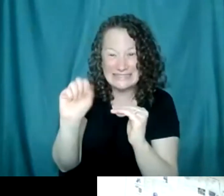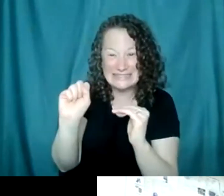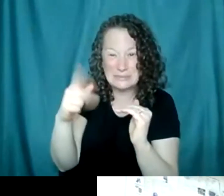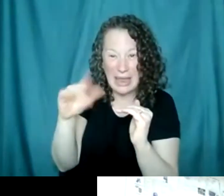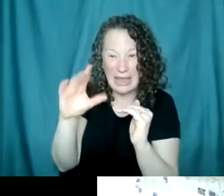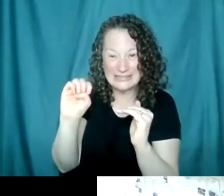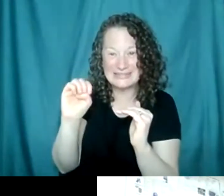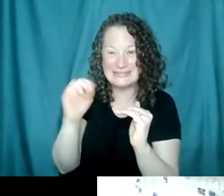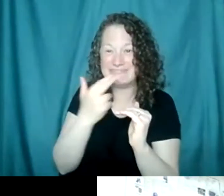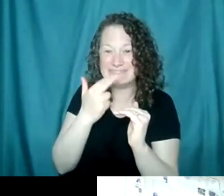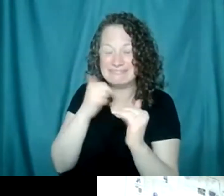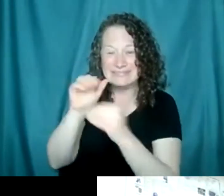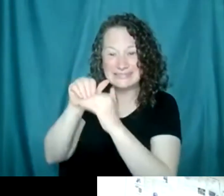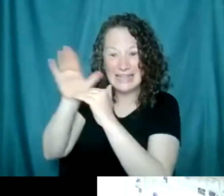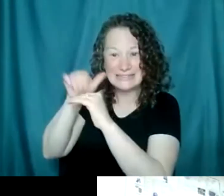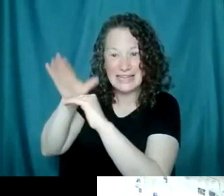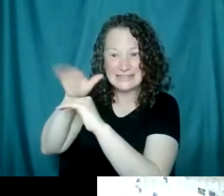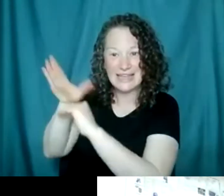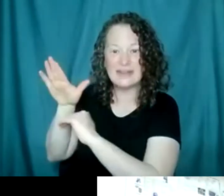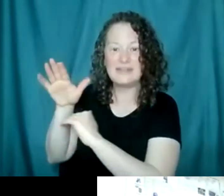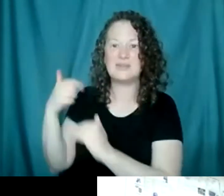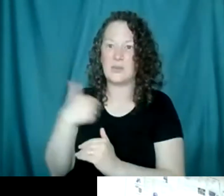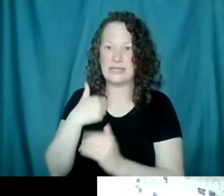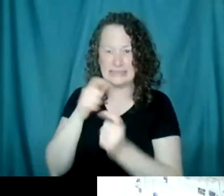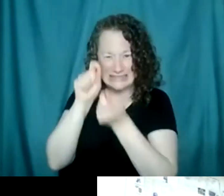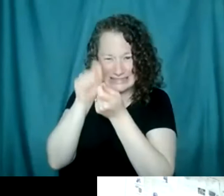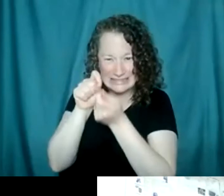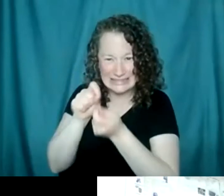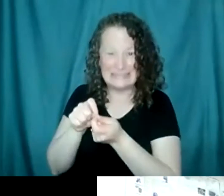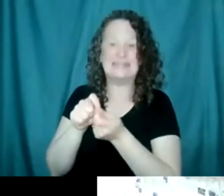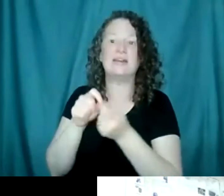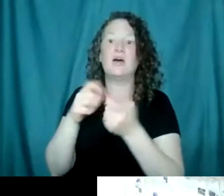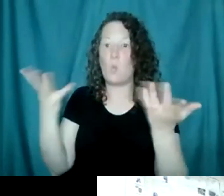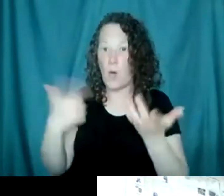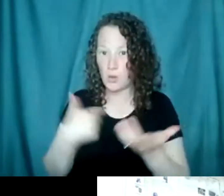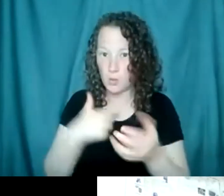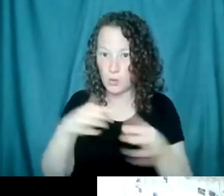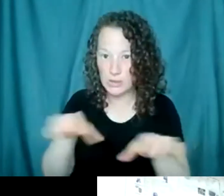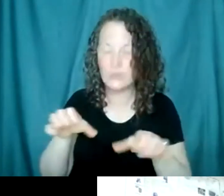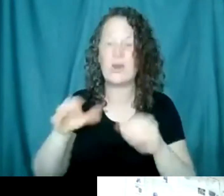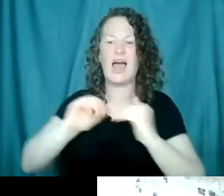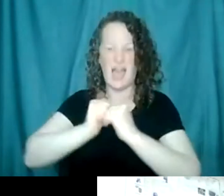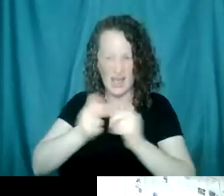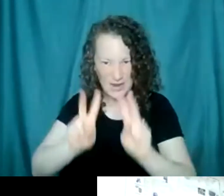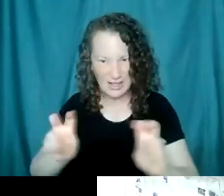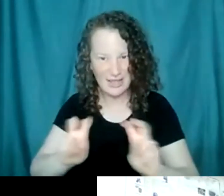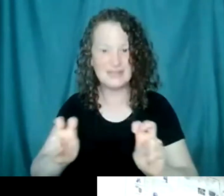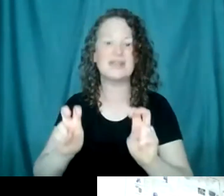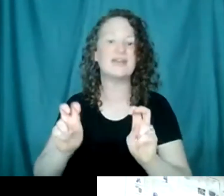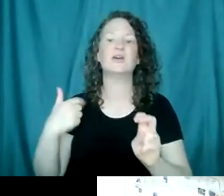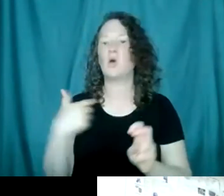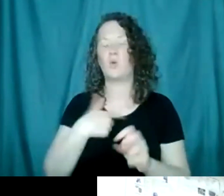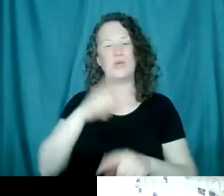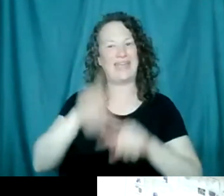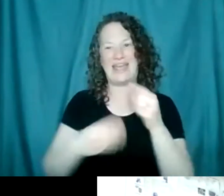amount of soil that we can use. So we're very particular about what we're using it for, how we're analyzing it. So we can't grow plants in